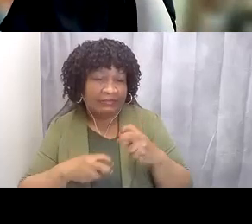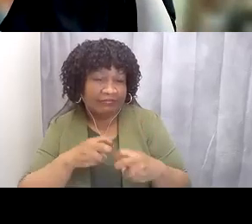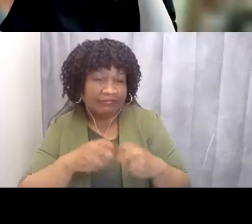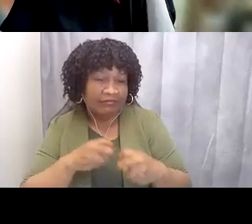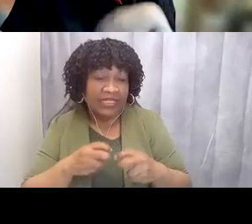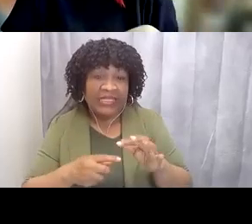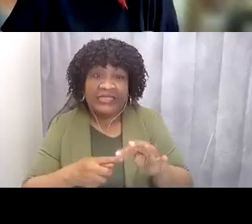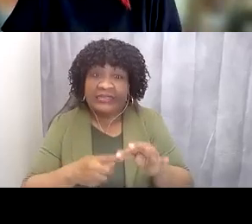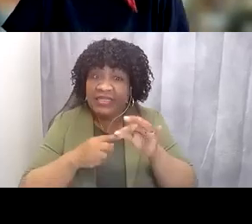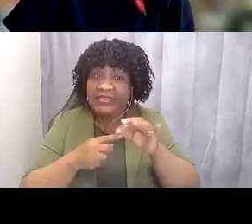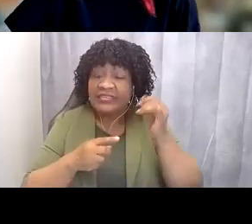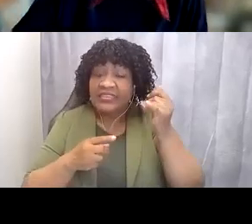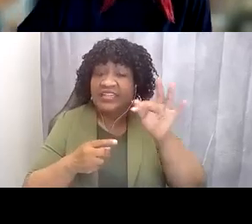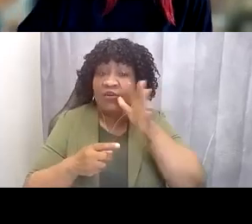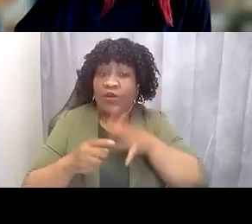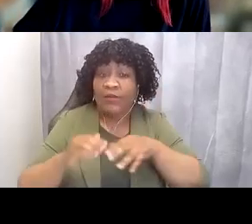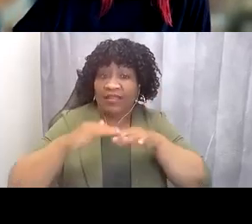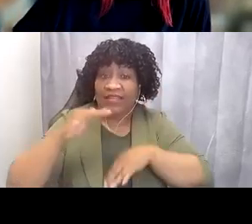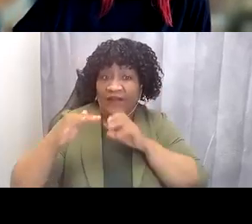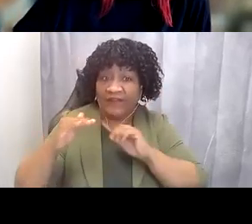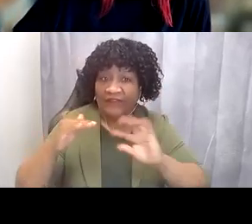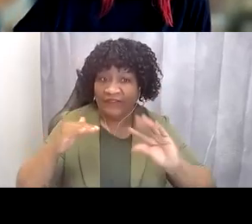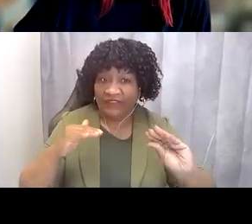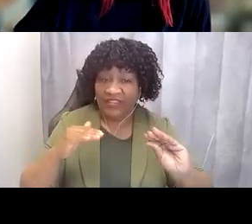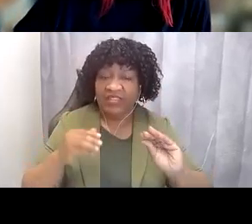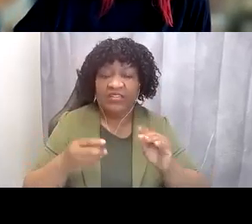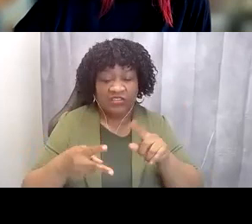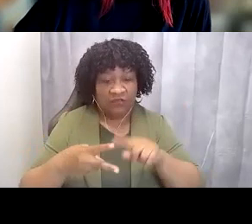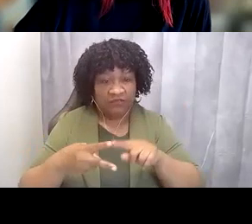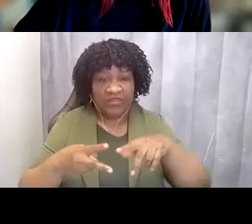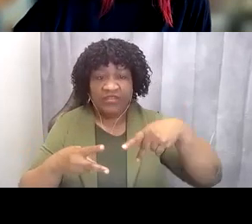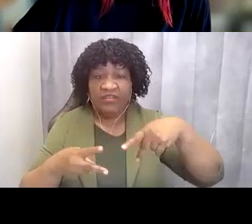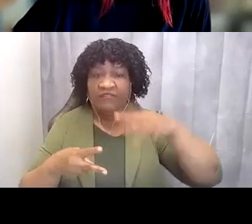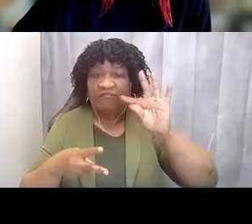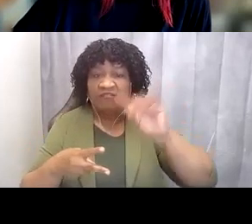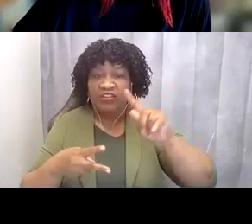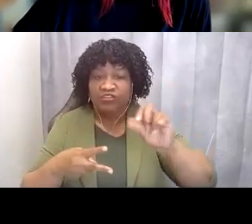women under the age of 50. So Pfizer and Moderna